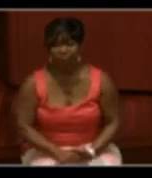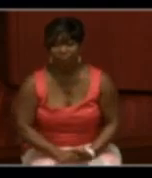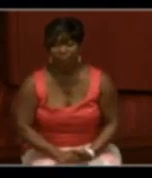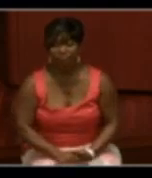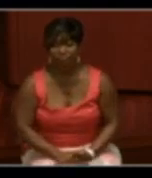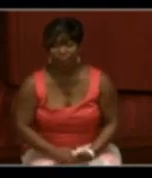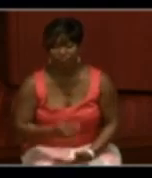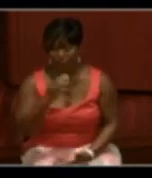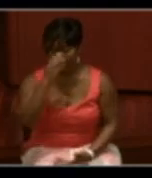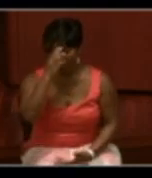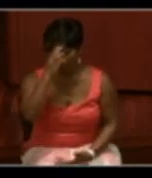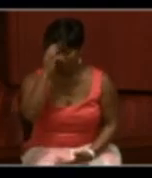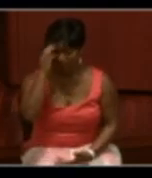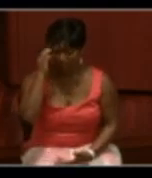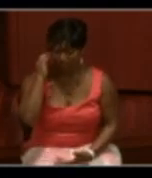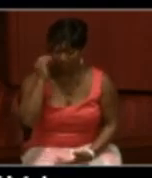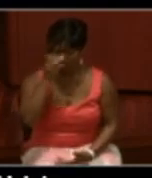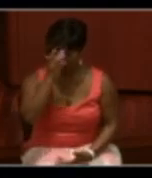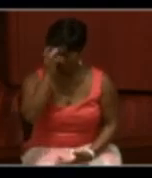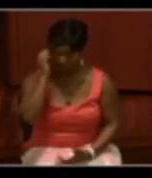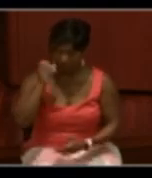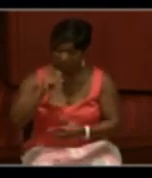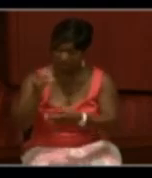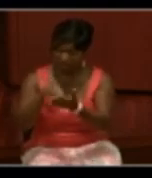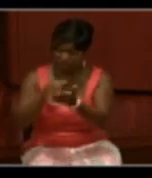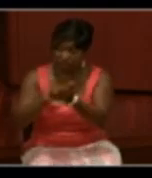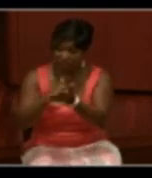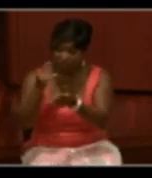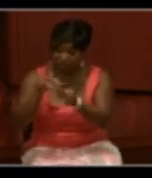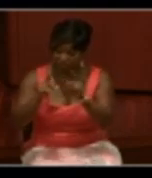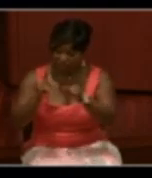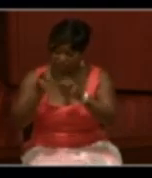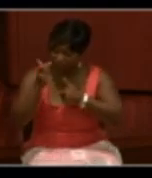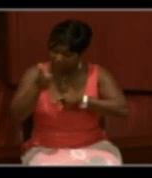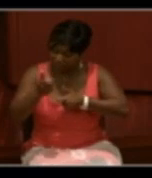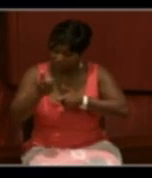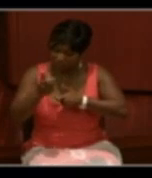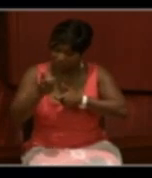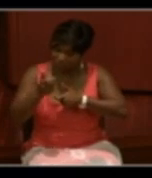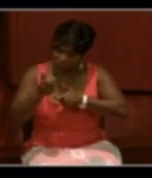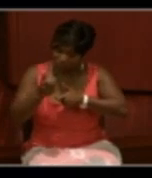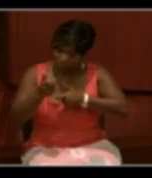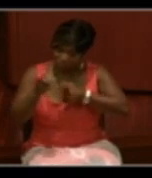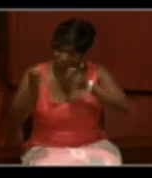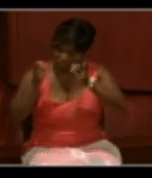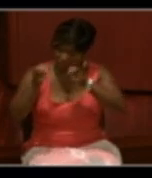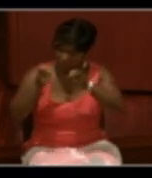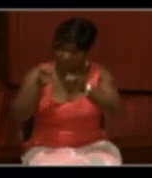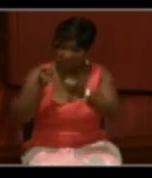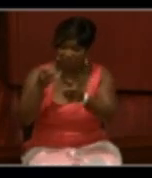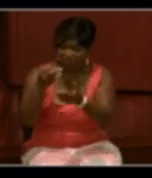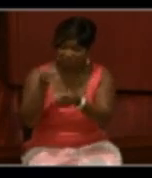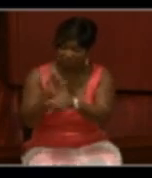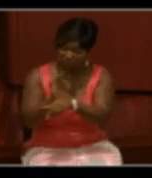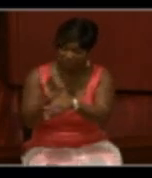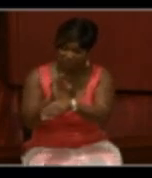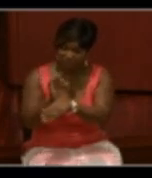We have other records here for those who are interested in the larger administrative functions of the Freedmen's